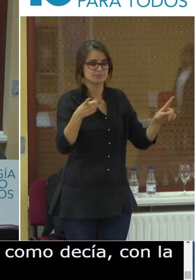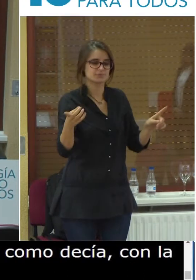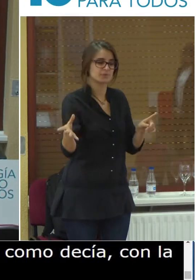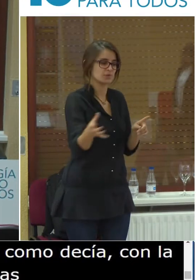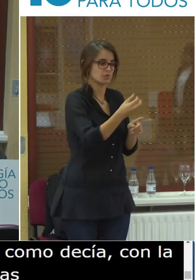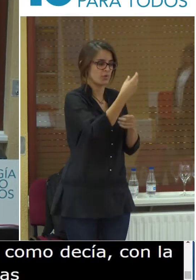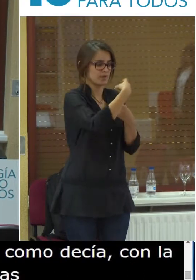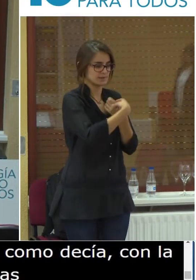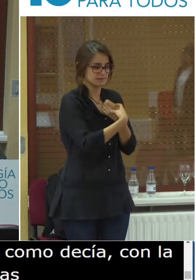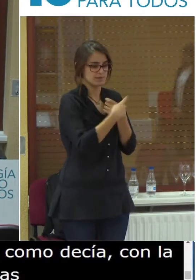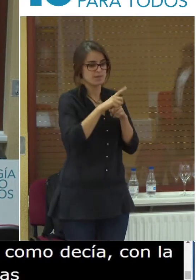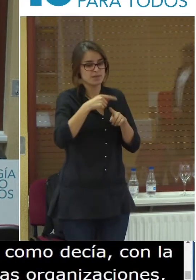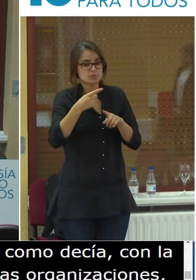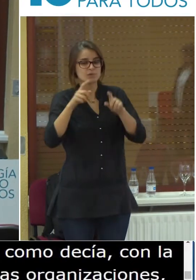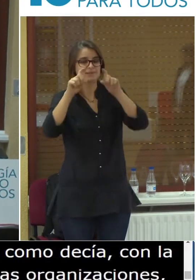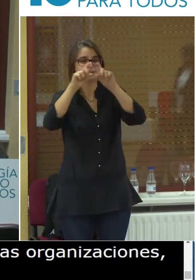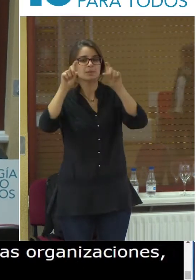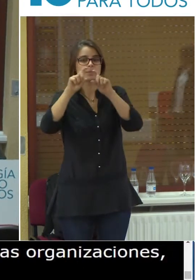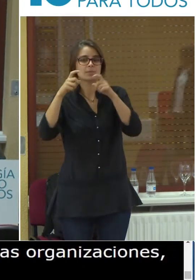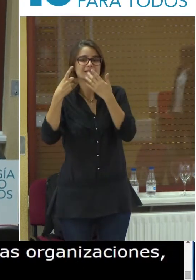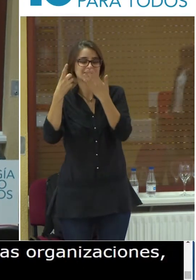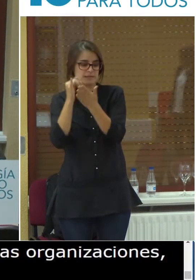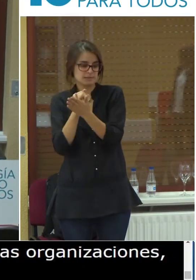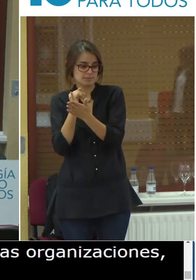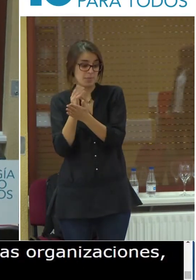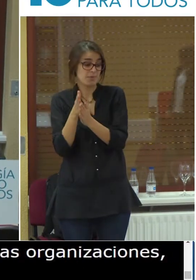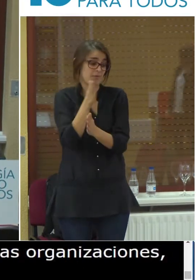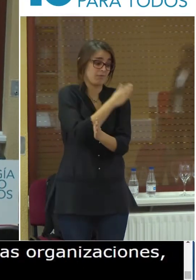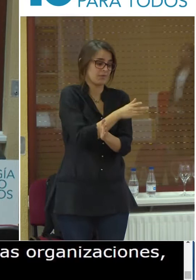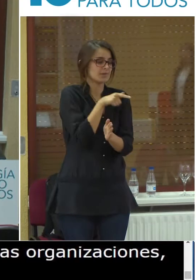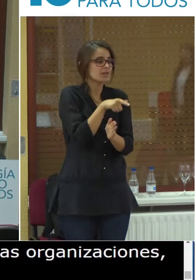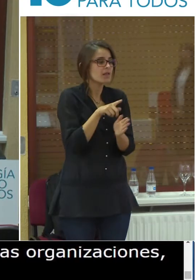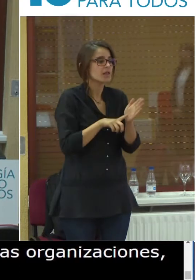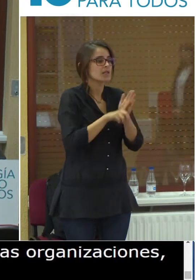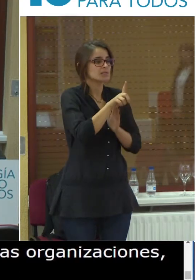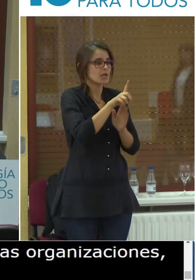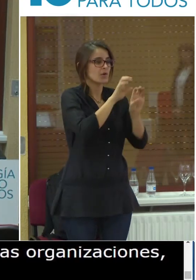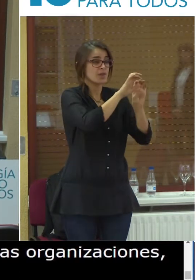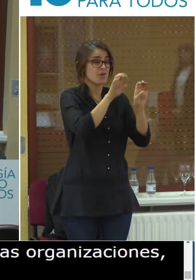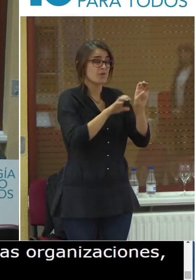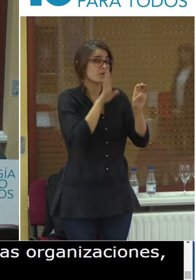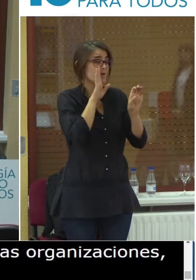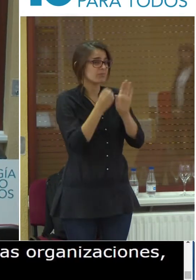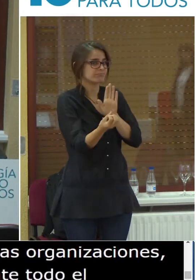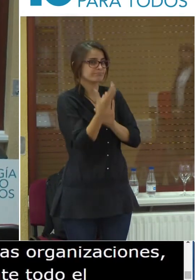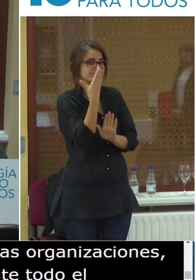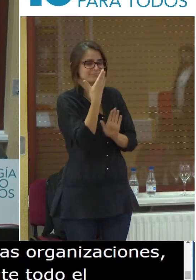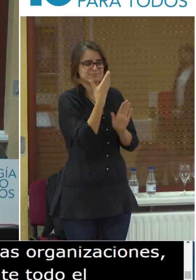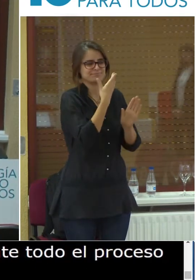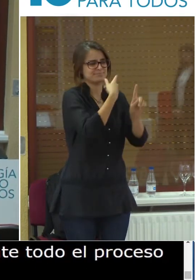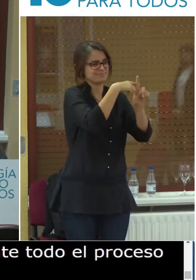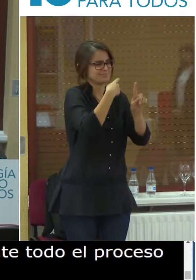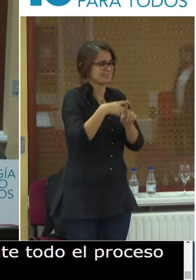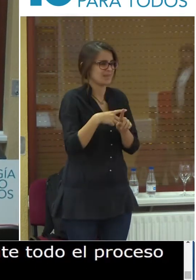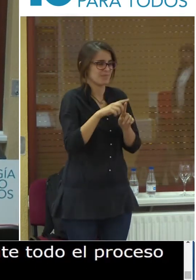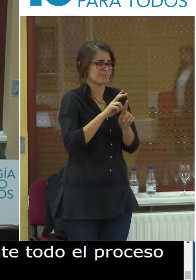for people with disabilities, everyone was involved, so the icons changed so many times, the text